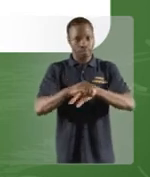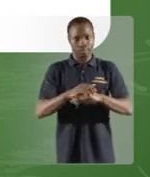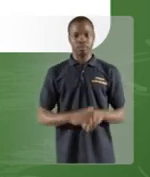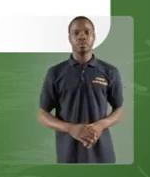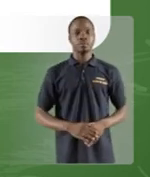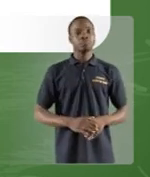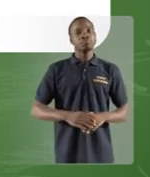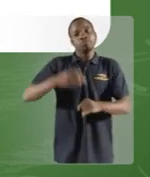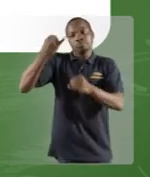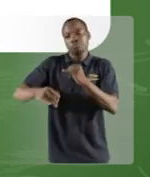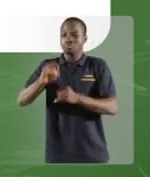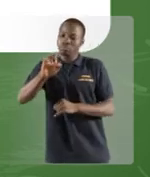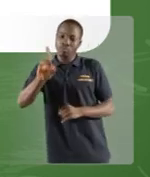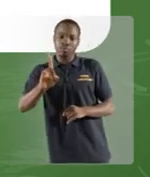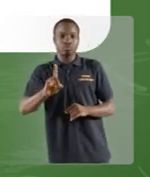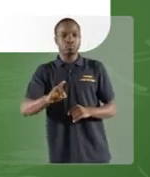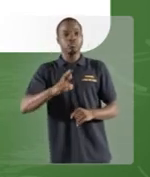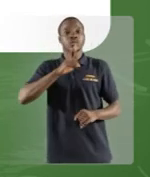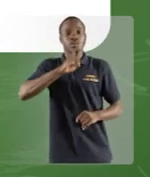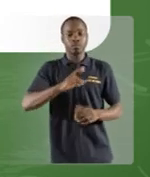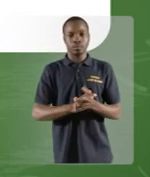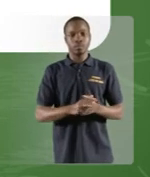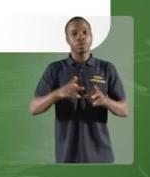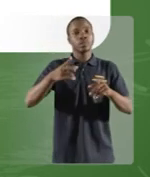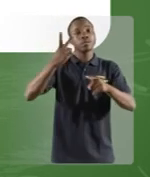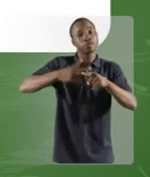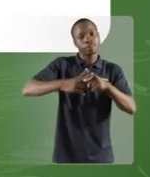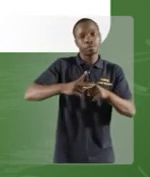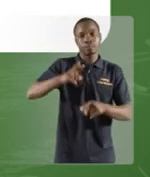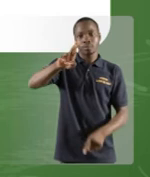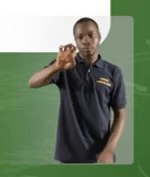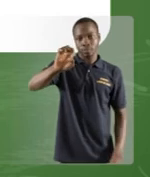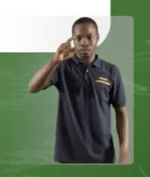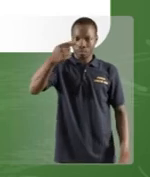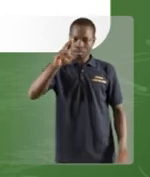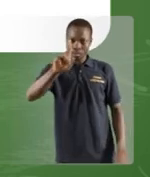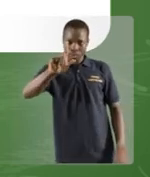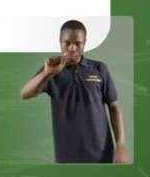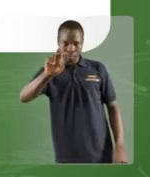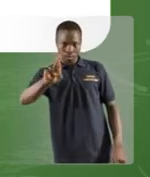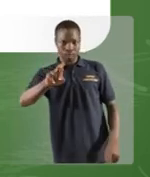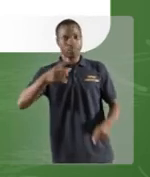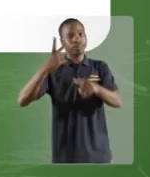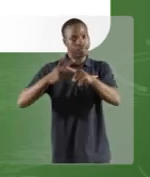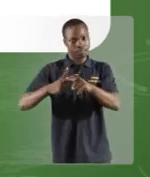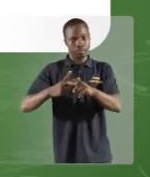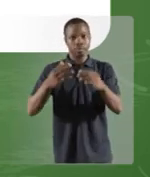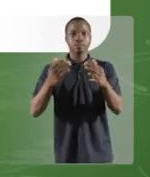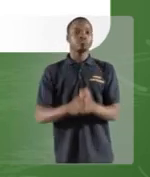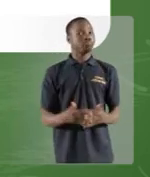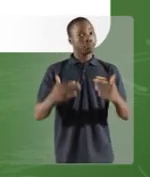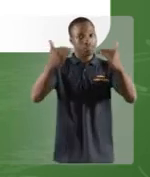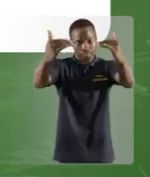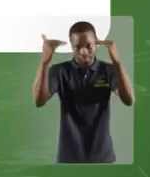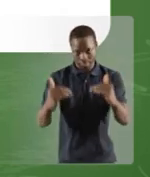like arrived, like started. These are regular verbs. And you have irregular verbs like go,